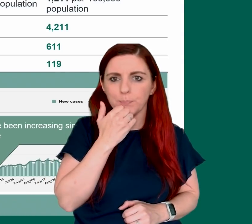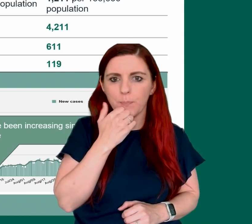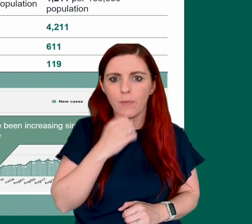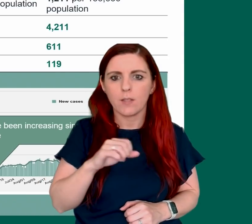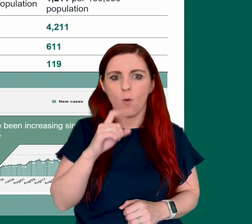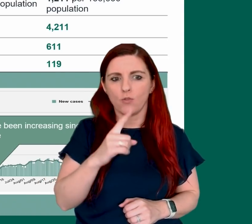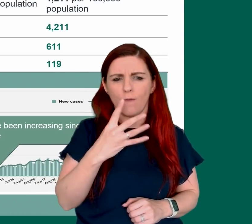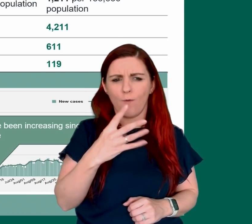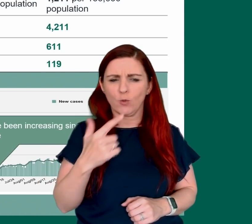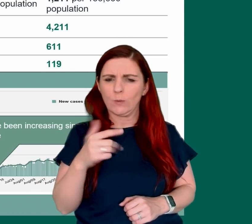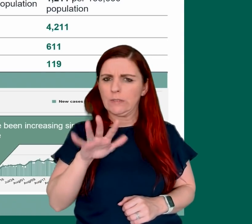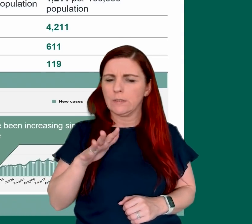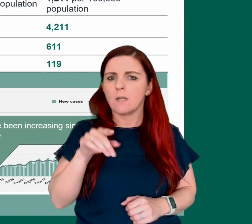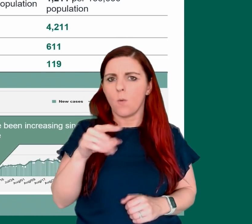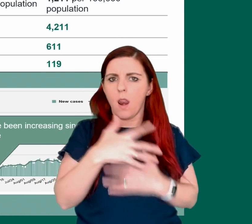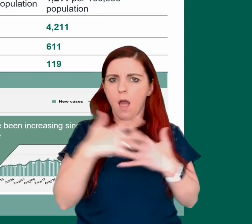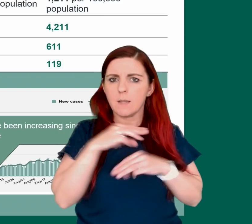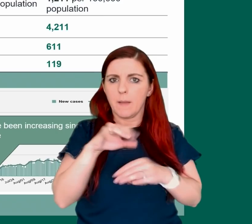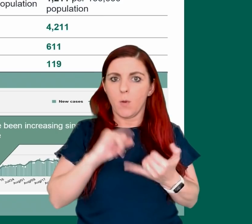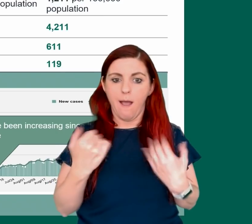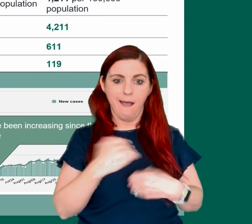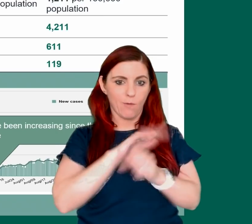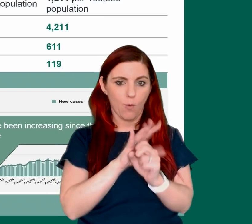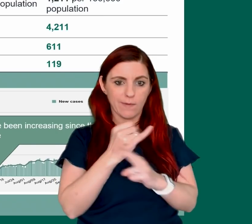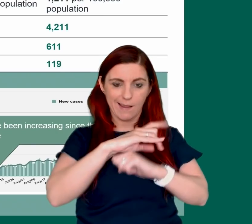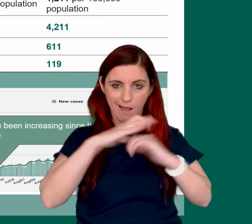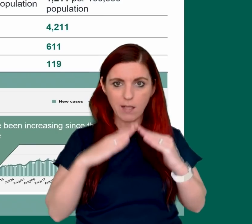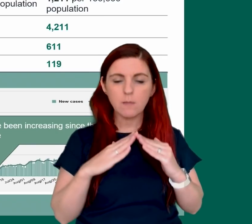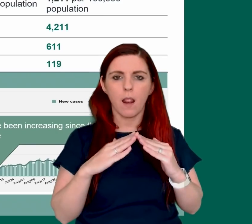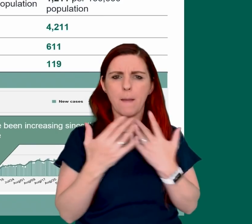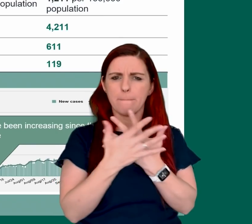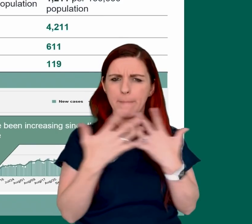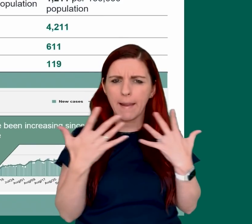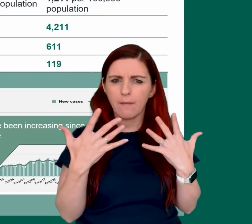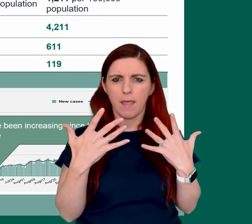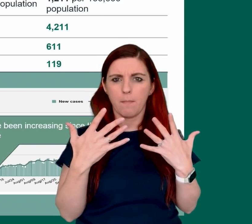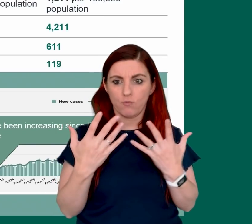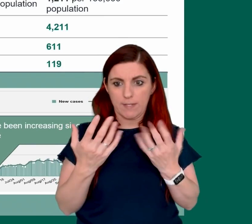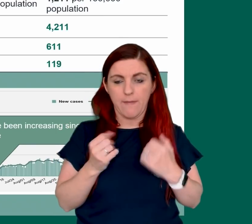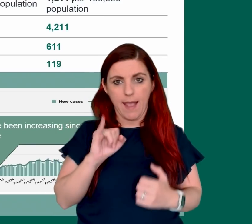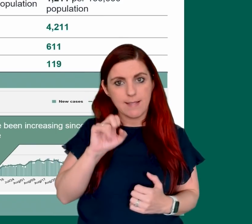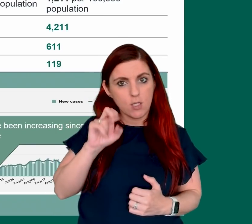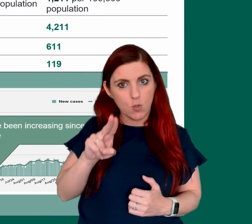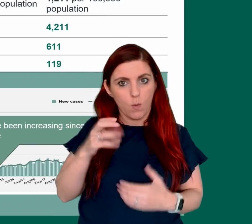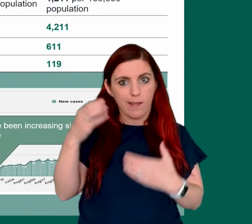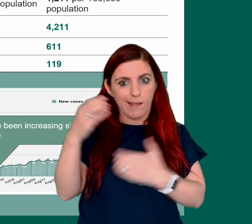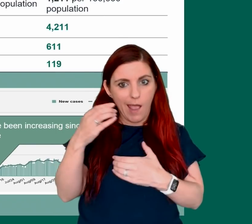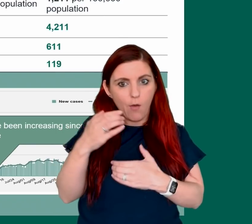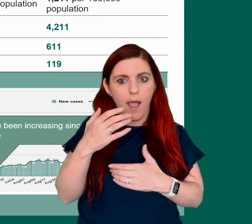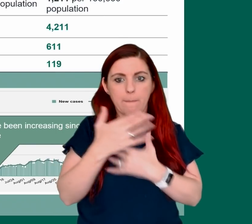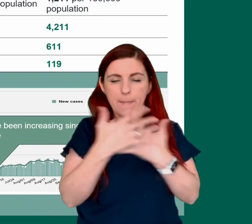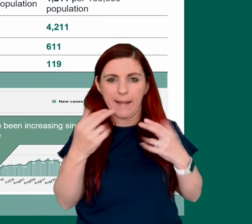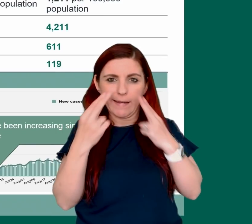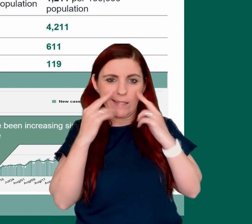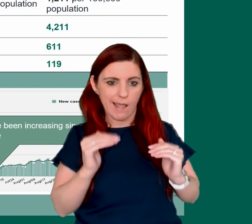do. So we're seeing lots of patients with COVID in hospital, many of them receiving intensive care, and many of them receiving enhanced